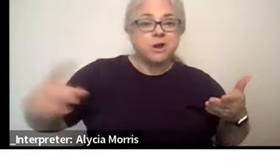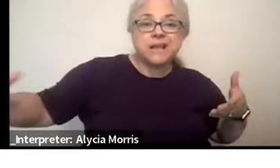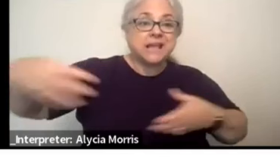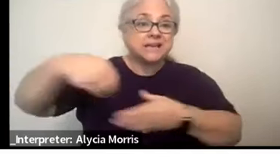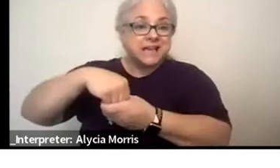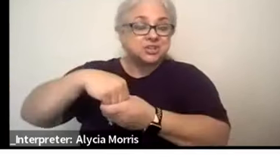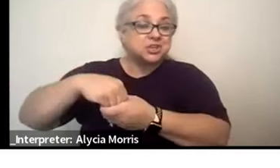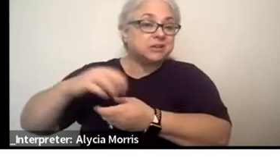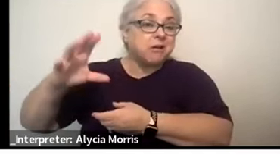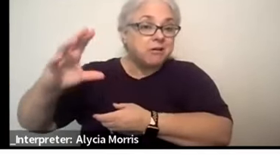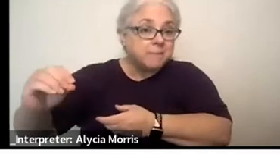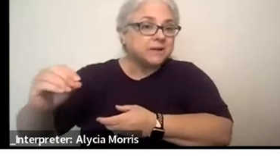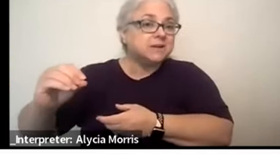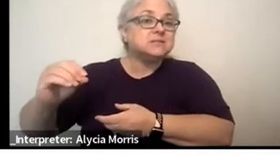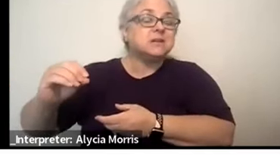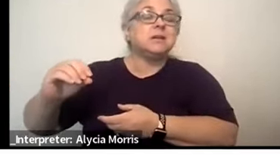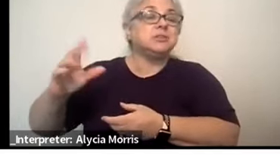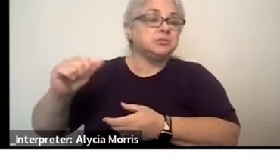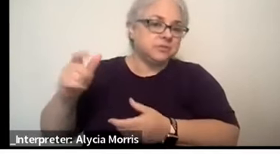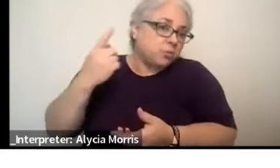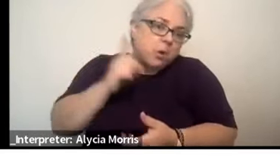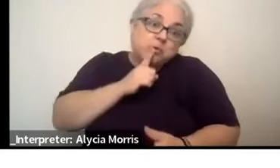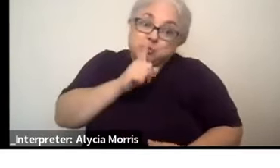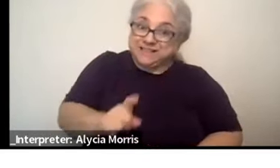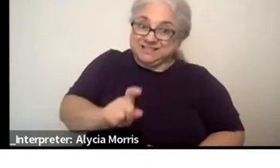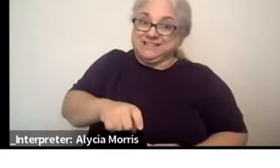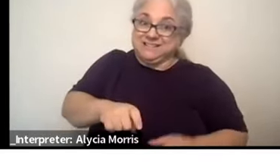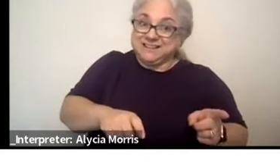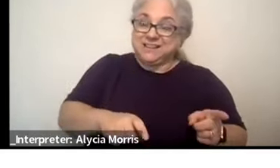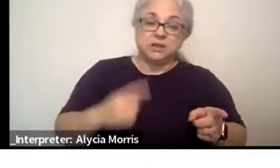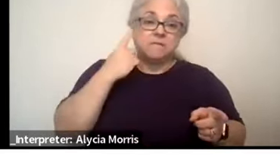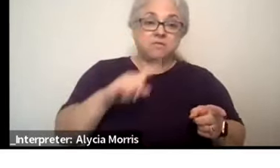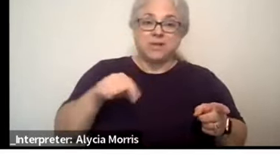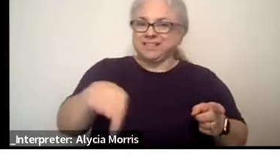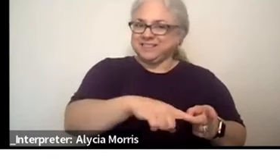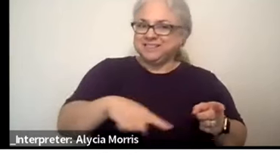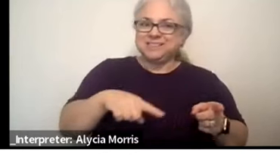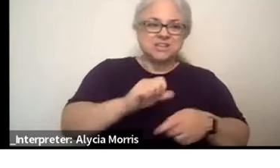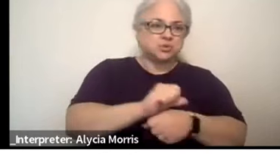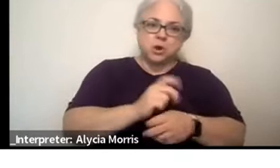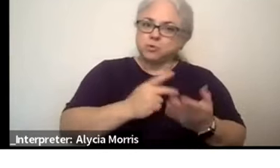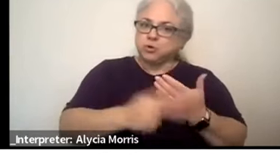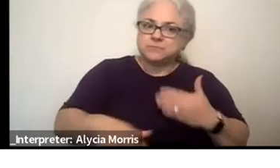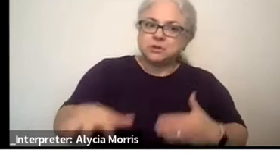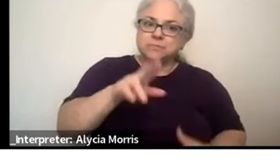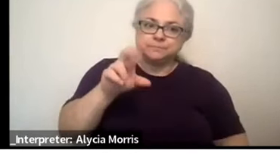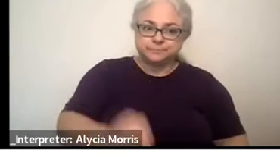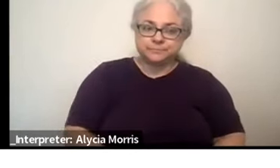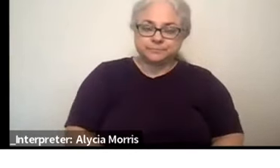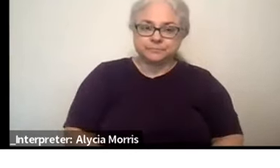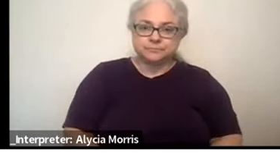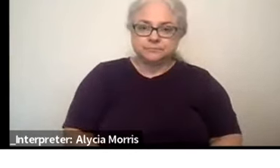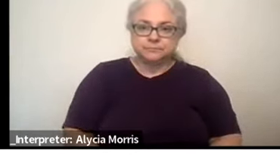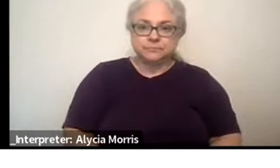be something that we really need for workforce programs across the nation. And we launched the Pathways to